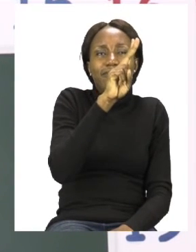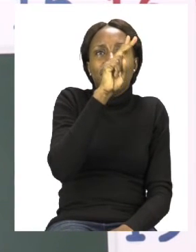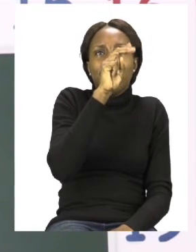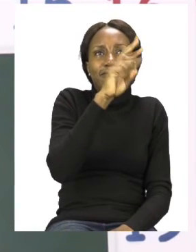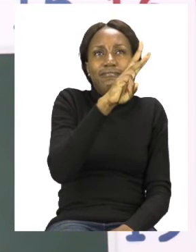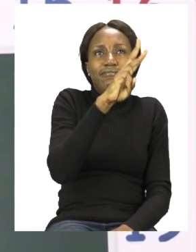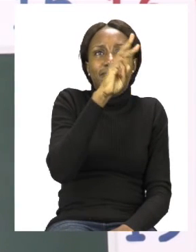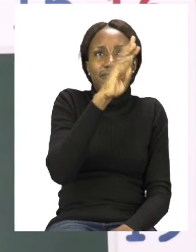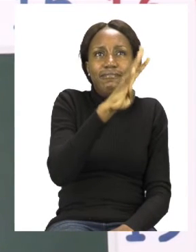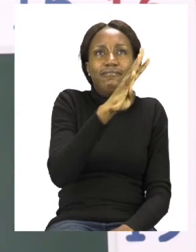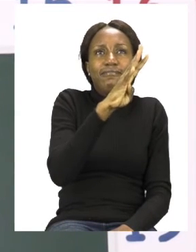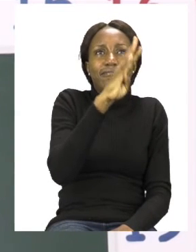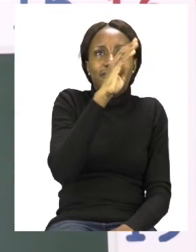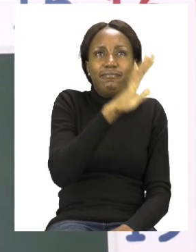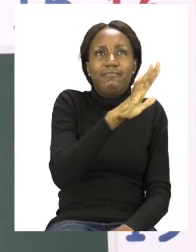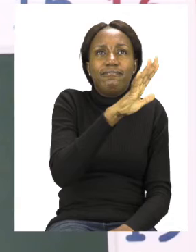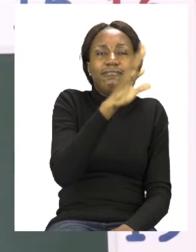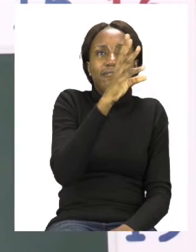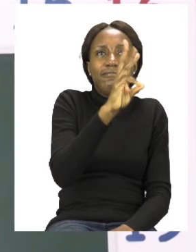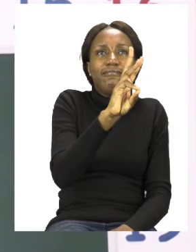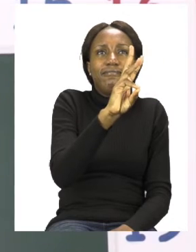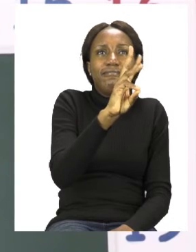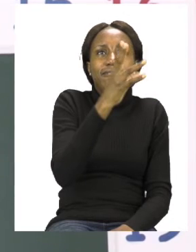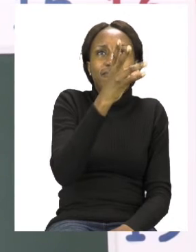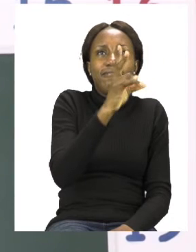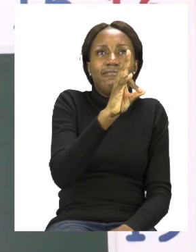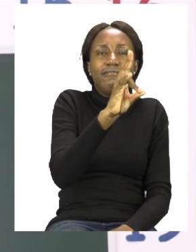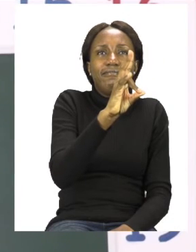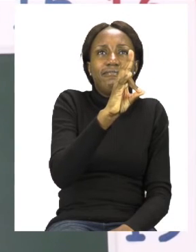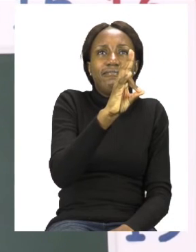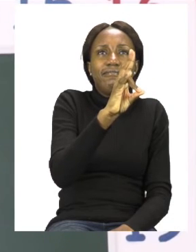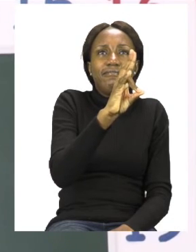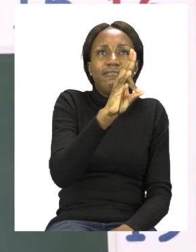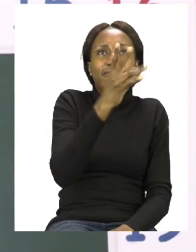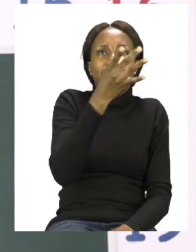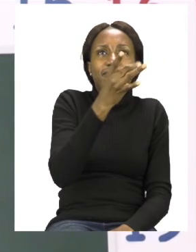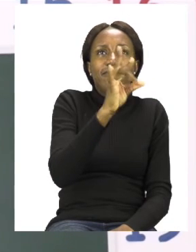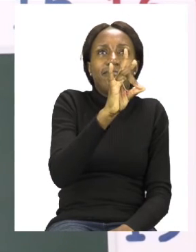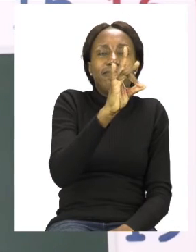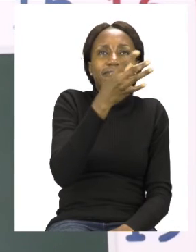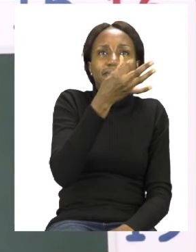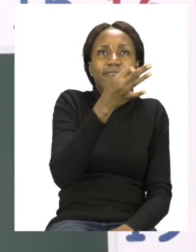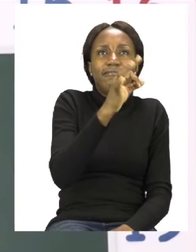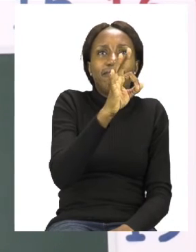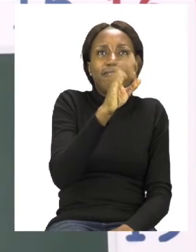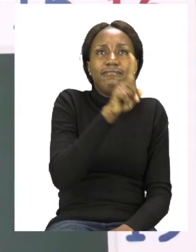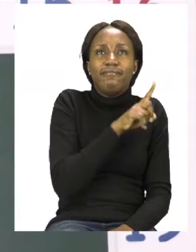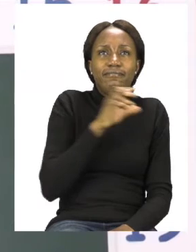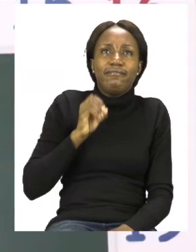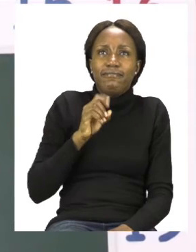2, 3, 4, 5, 6. Count on. 7, 8,